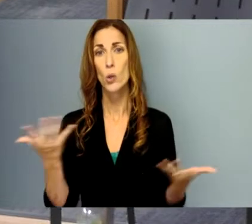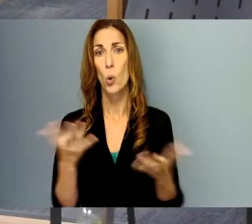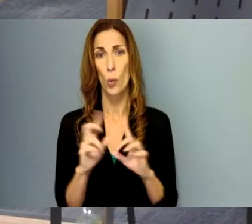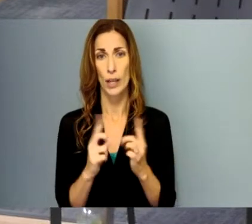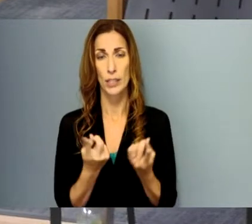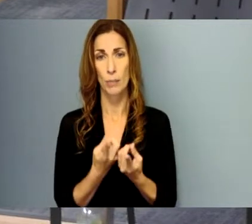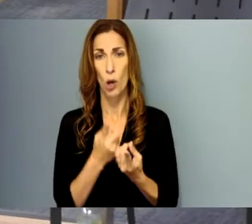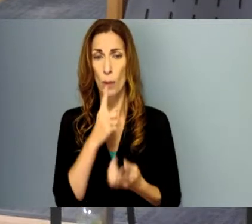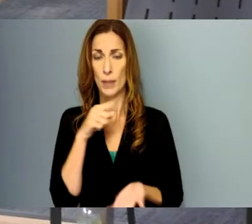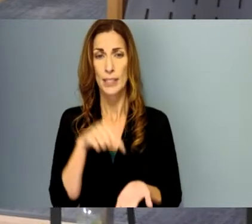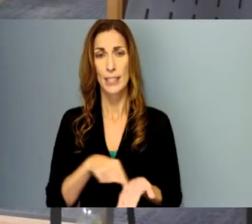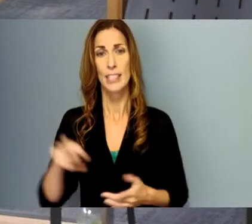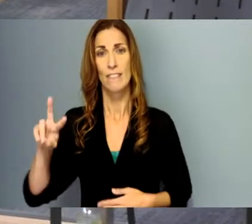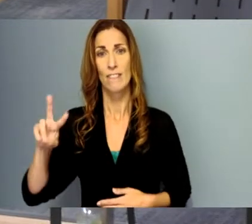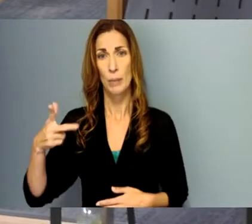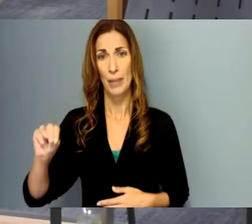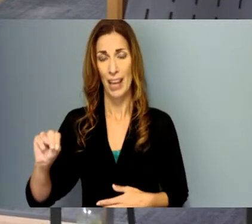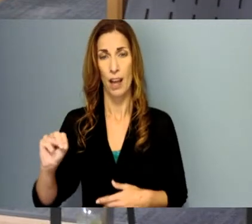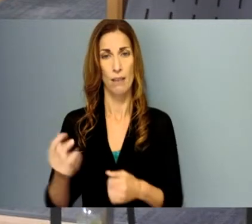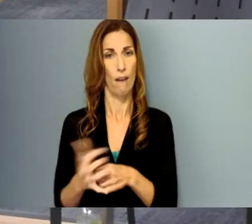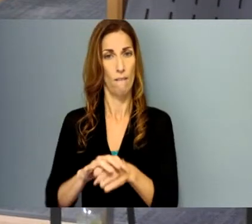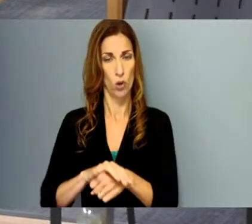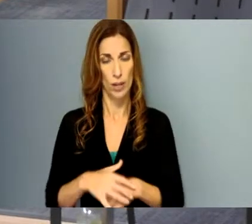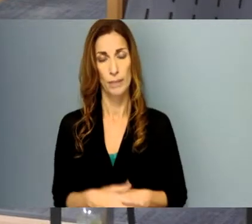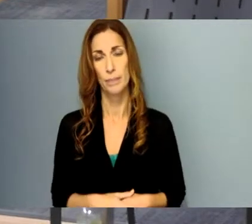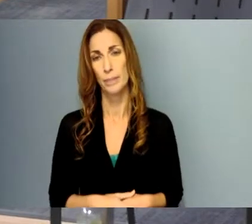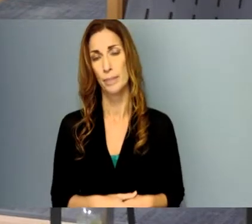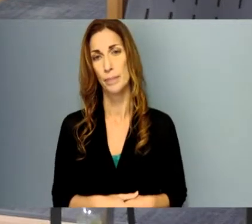departments is this VPN covering?